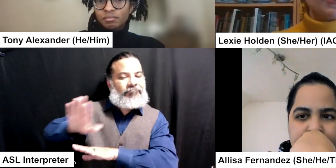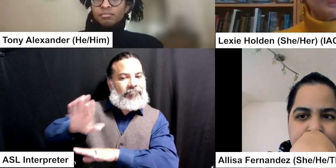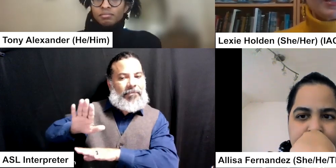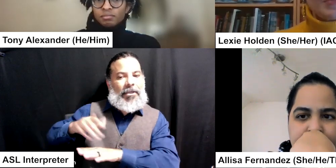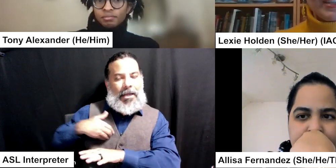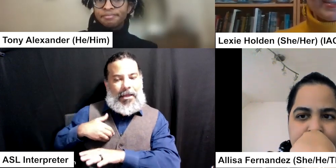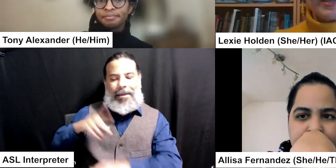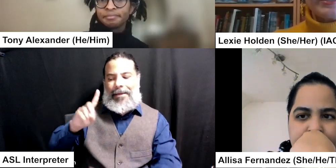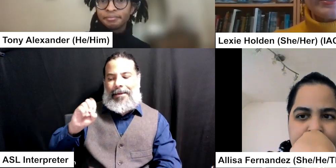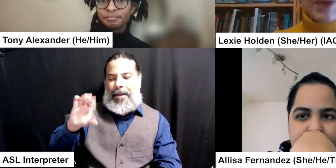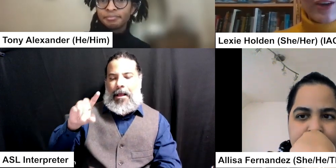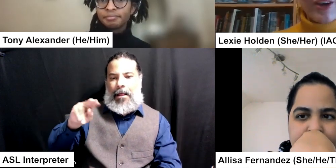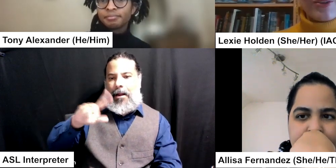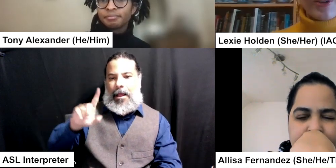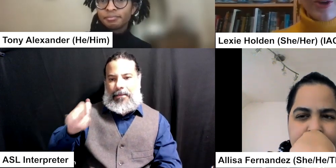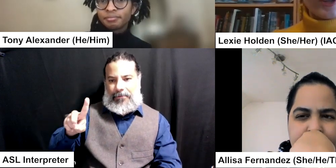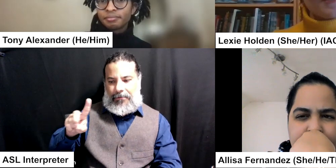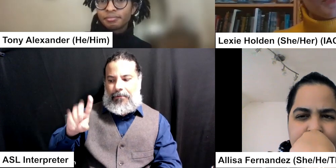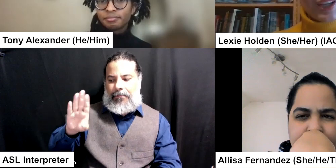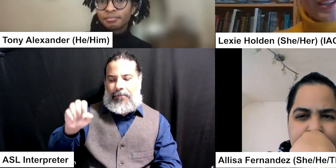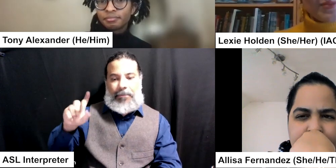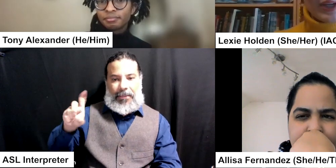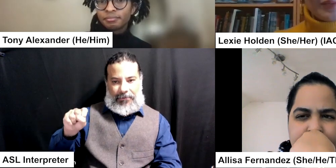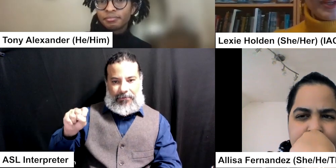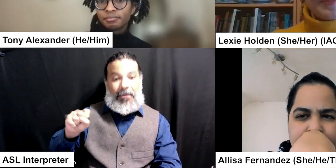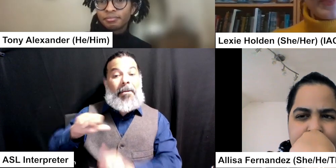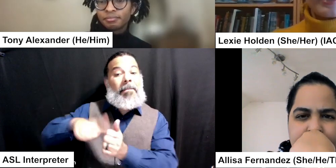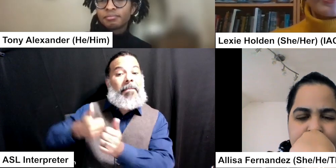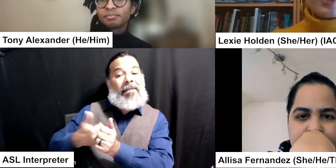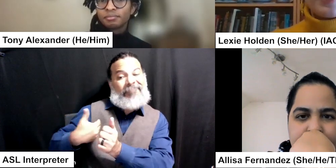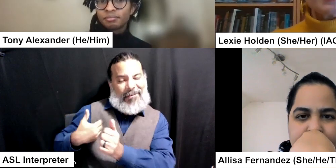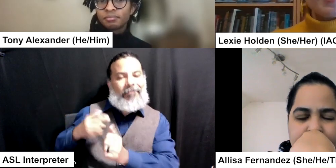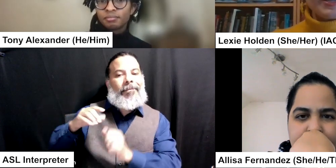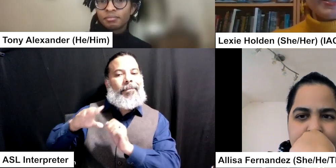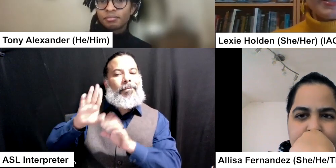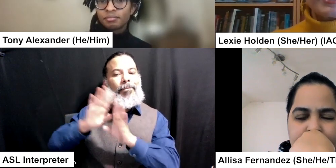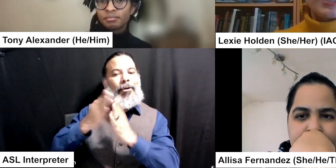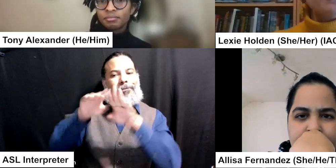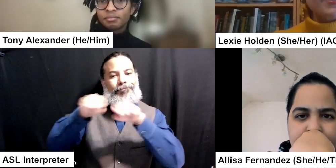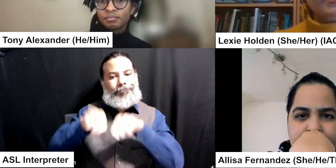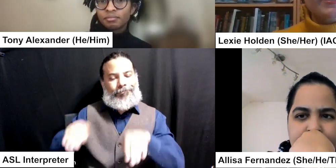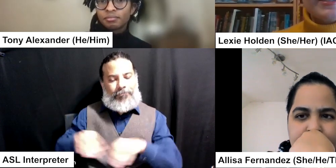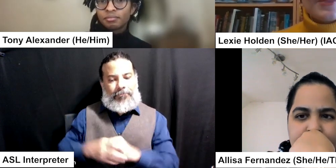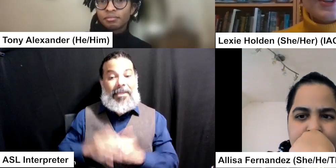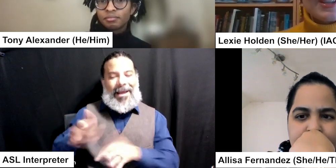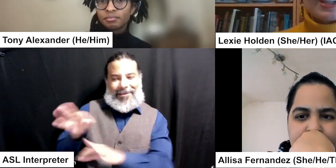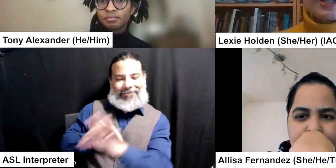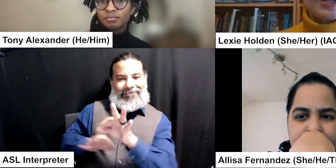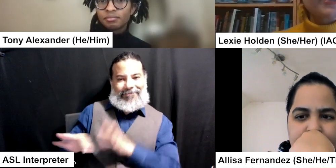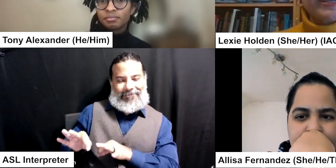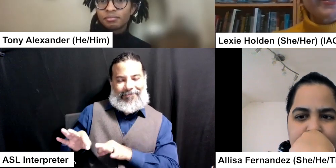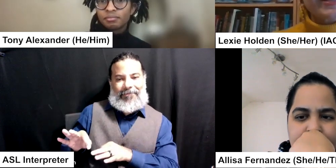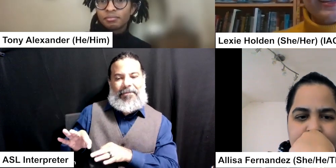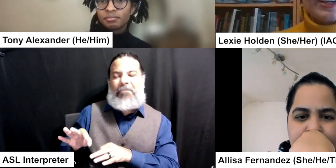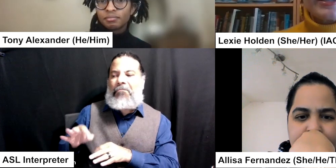business, Decolonized Beads. In the background, there are lots of bookcases behind me. I'm stepping in today to help facilitate this conversation